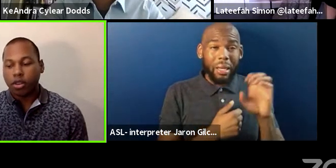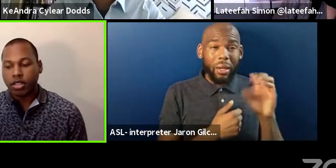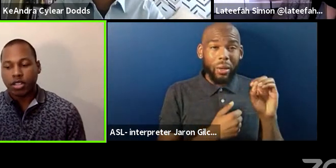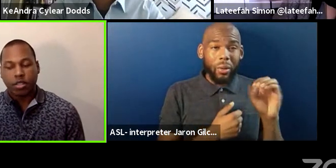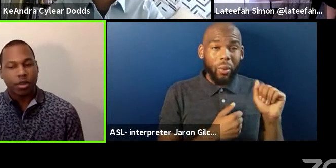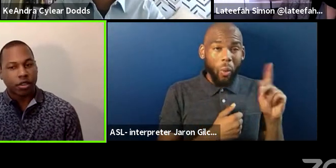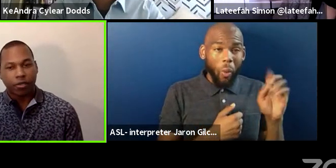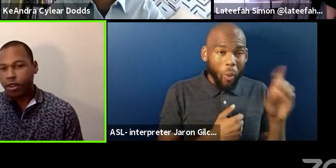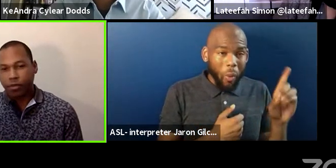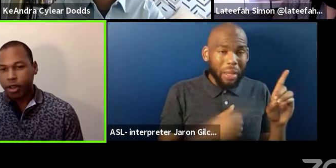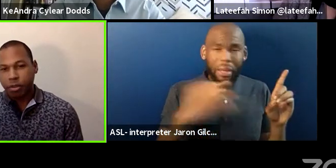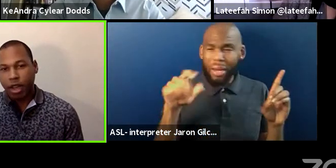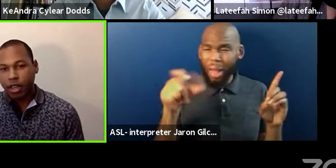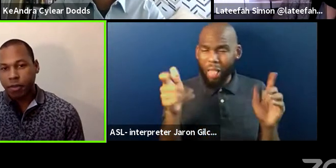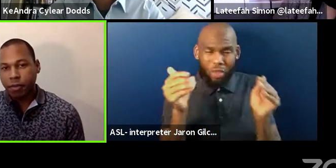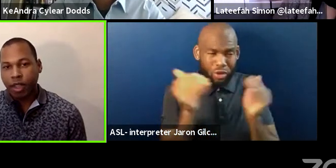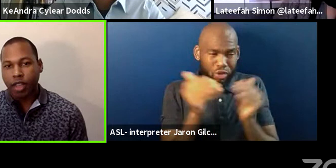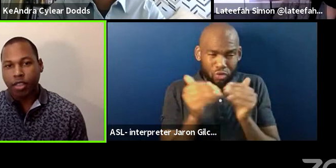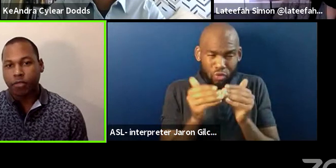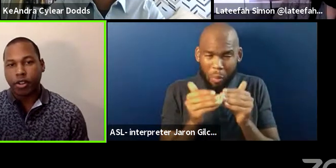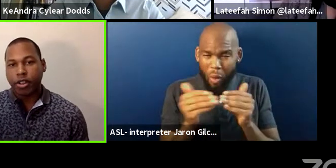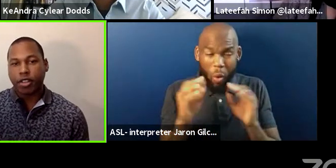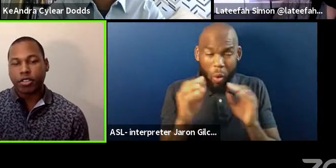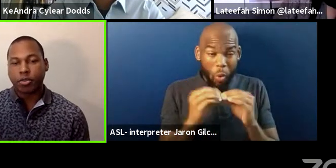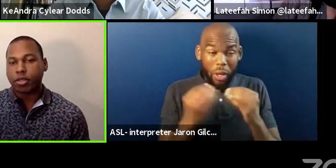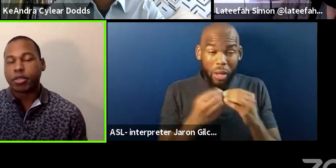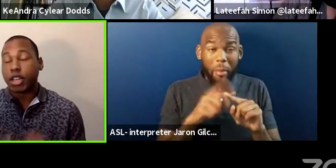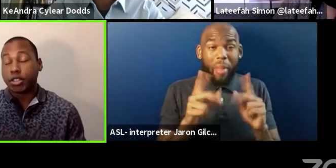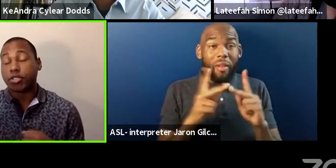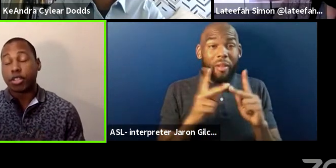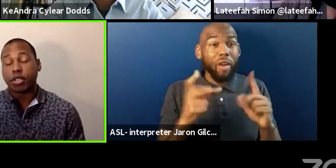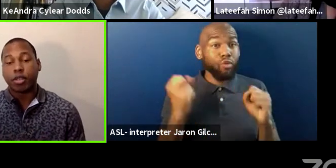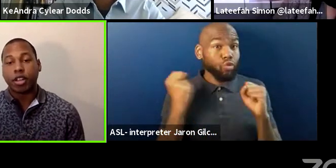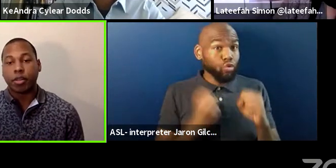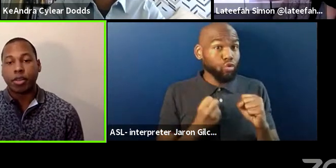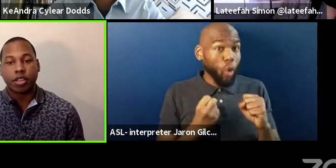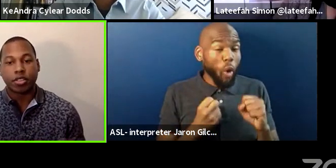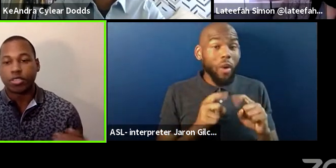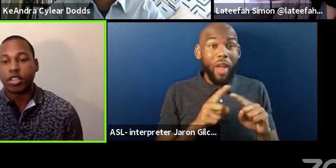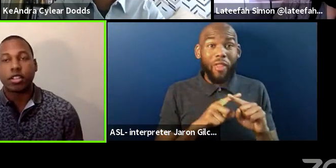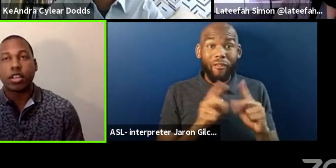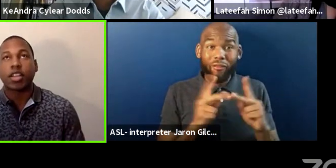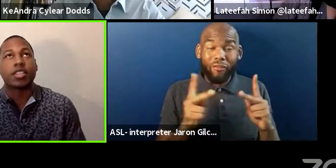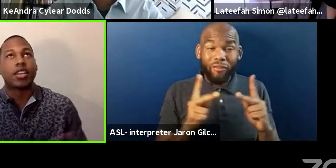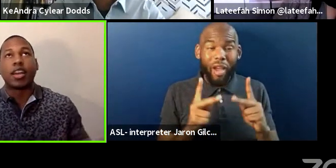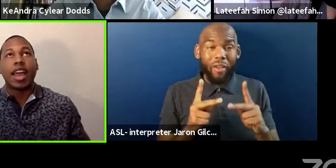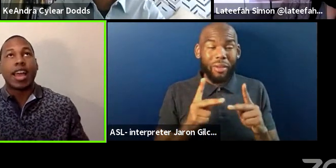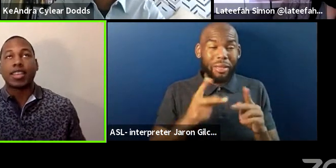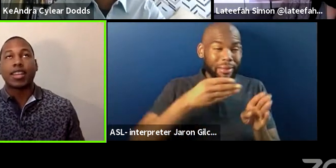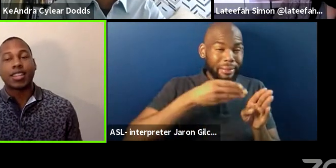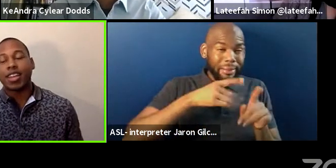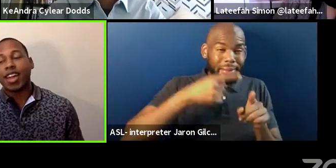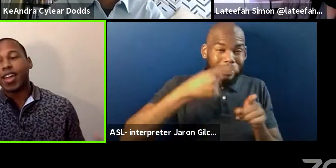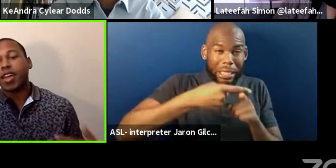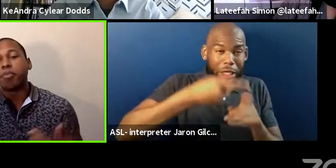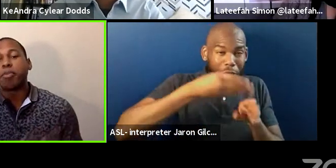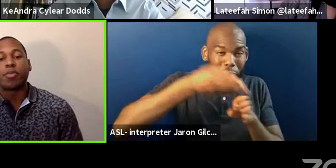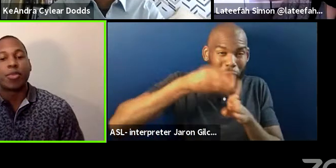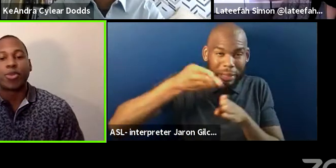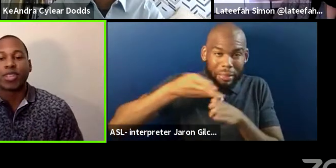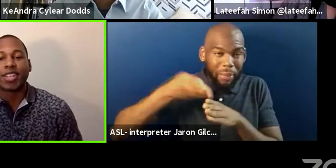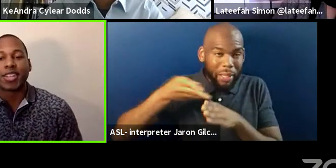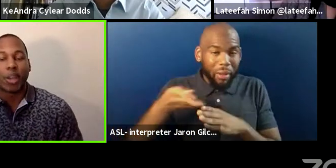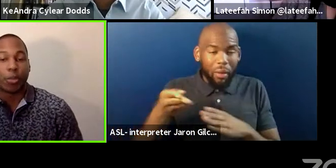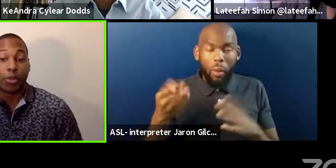smaller organizations, but they're very, very mighty. And they're very interdisciplinary because they're just looking to, at the end of the day,